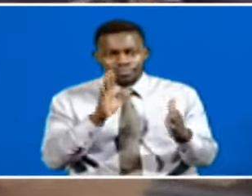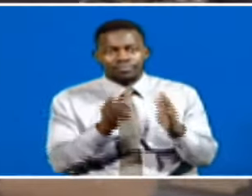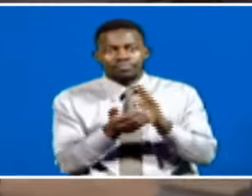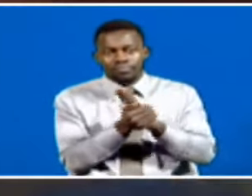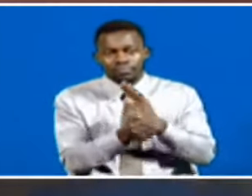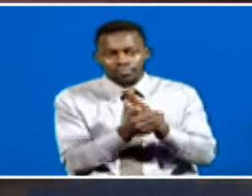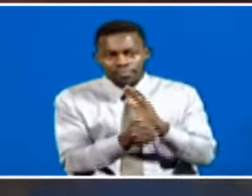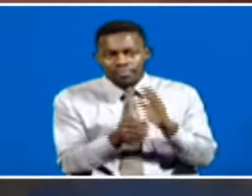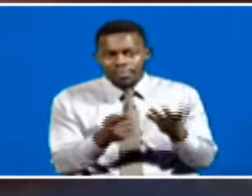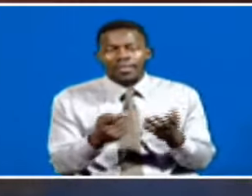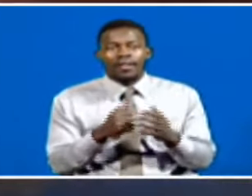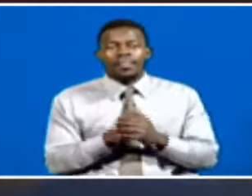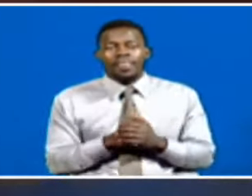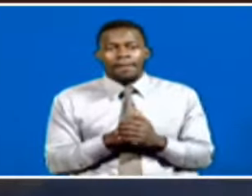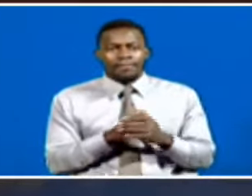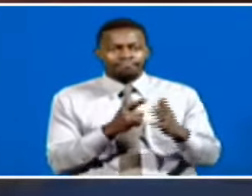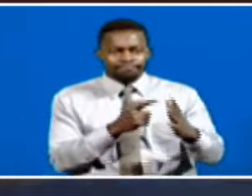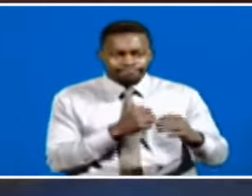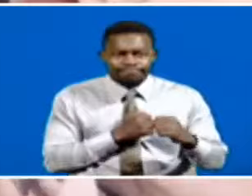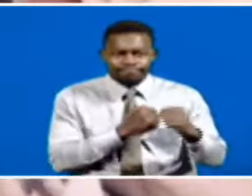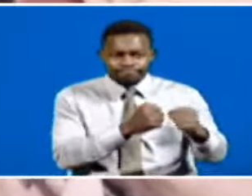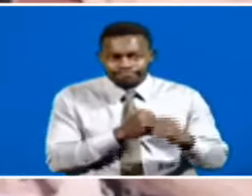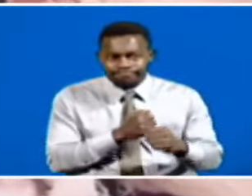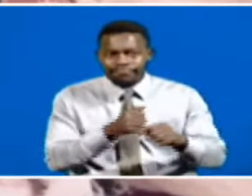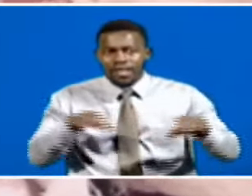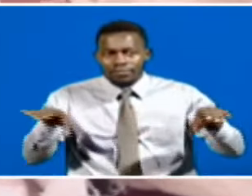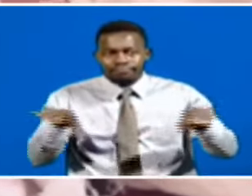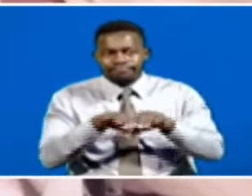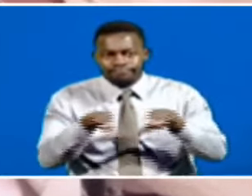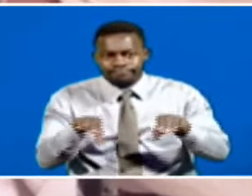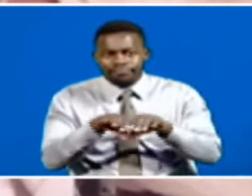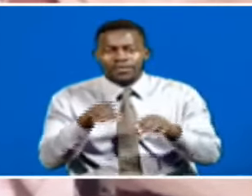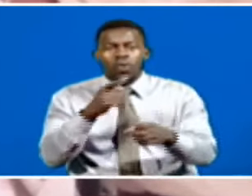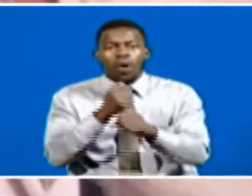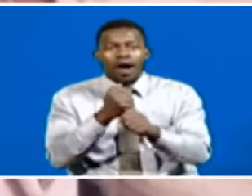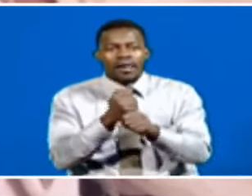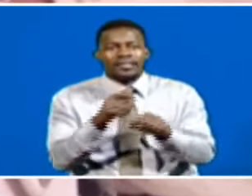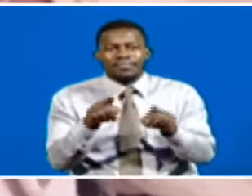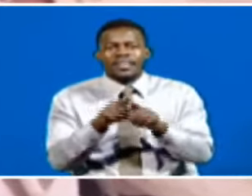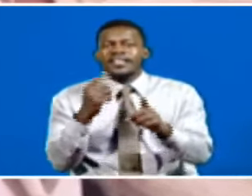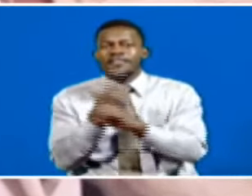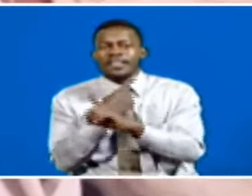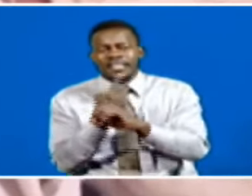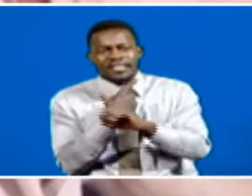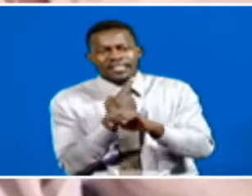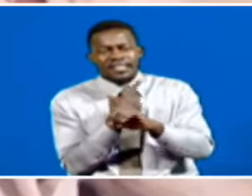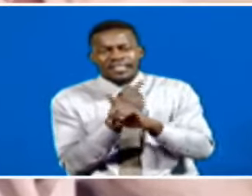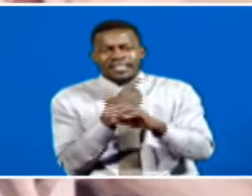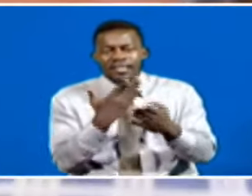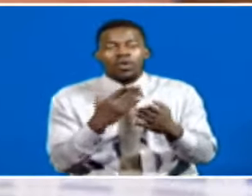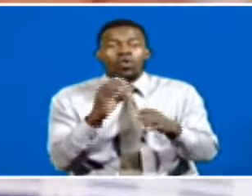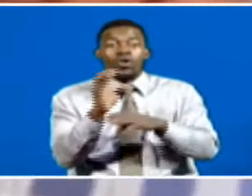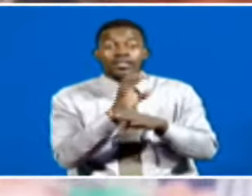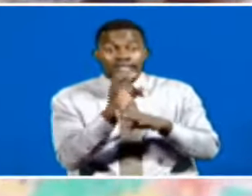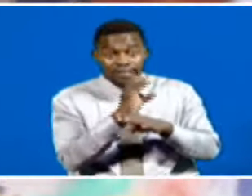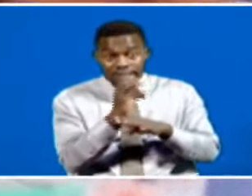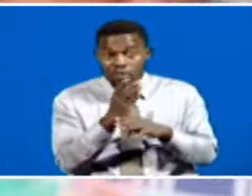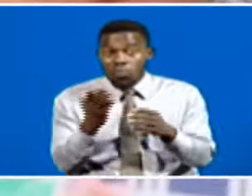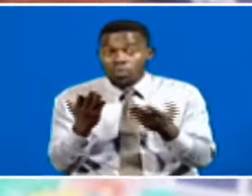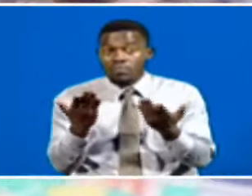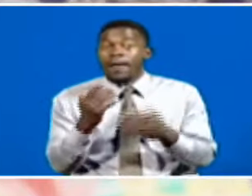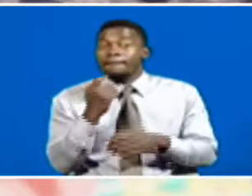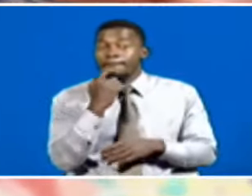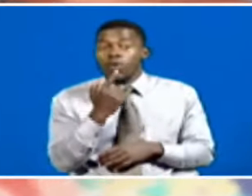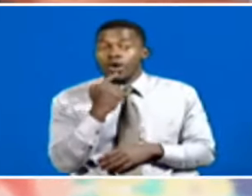years studying about carpentry, metalwork, confectionery, and other technical courses, graduates at the 12th Muli